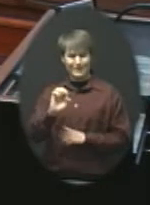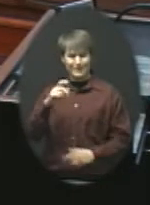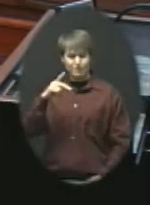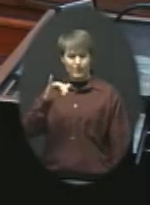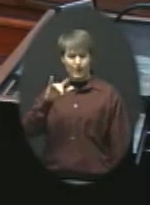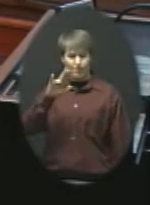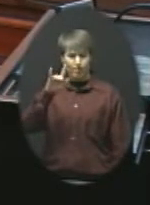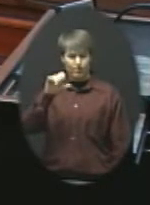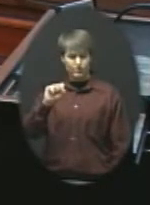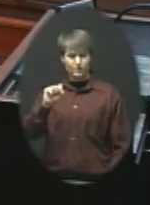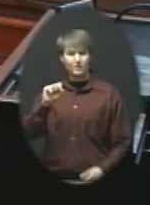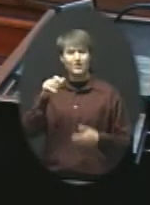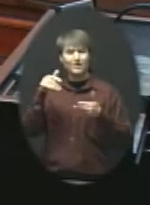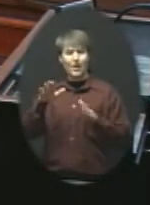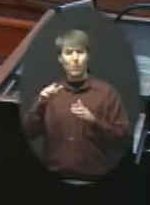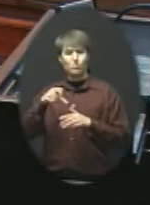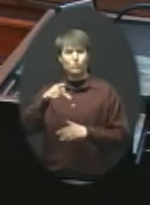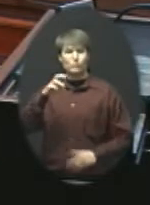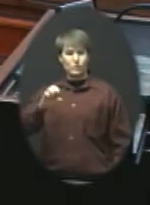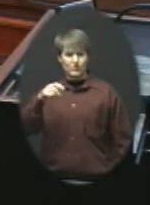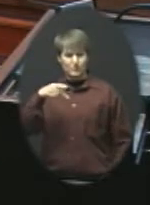allowed prepayment.